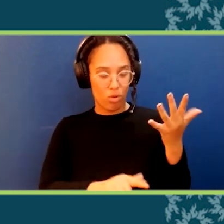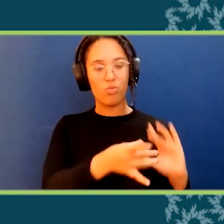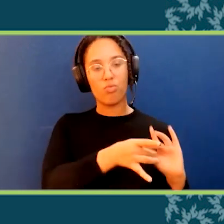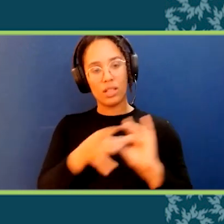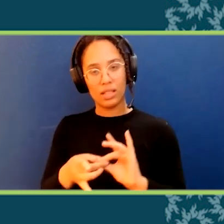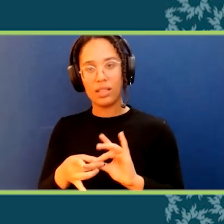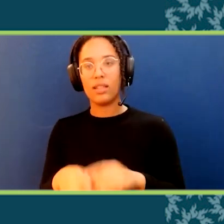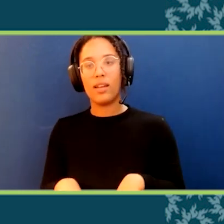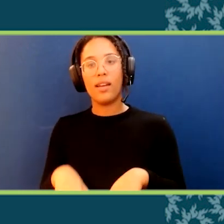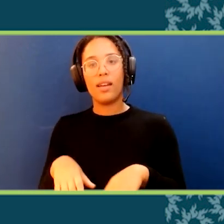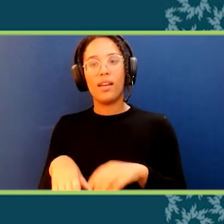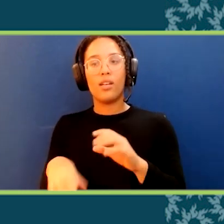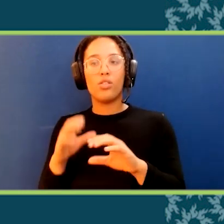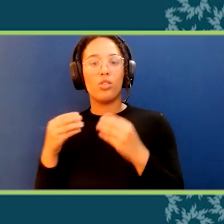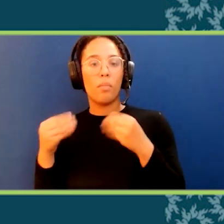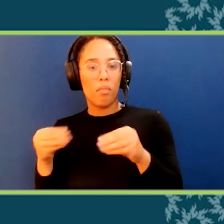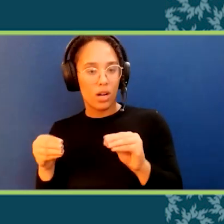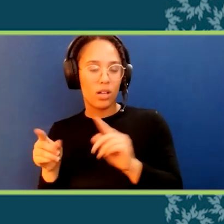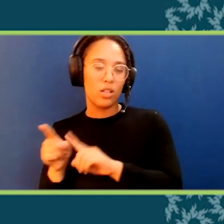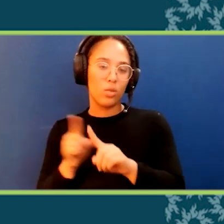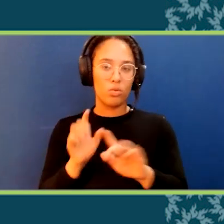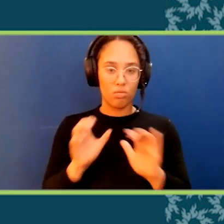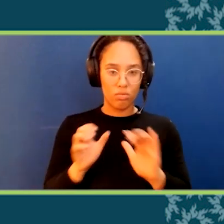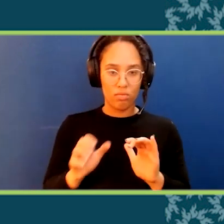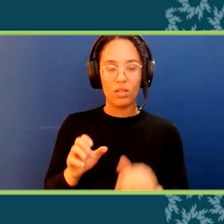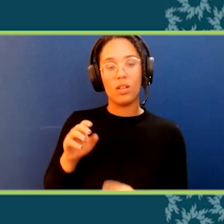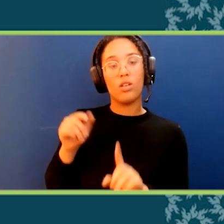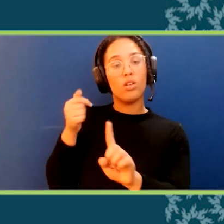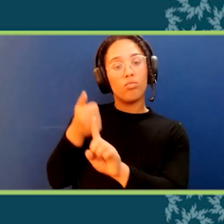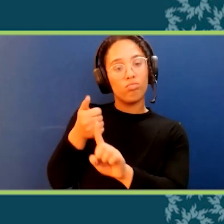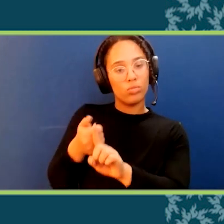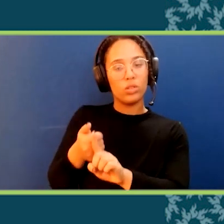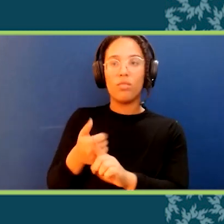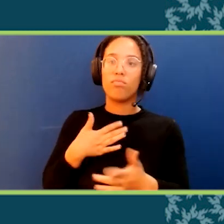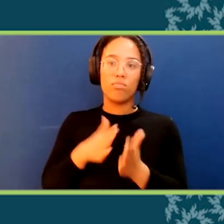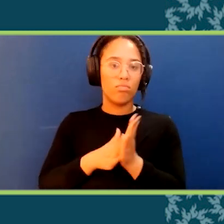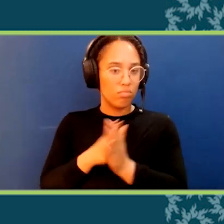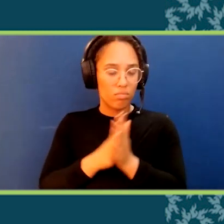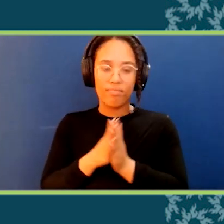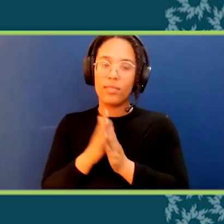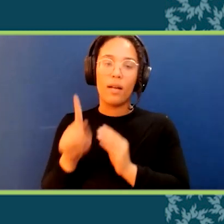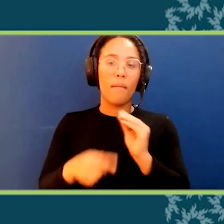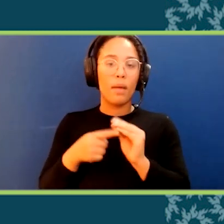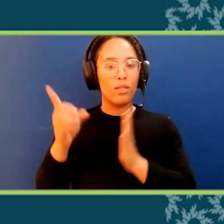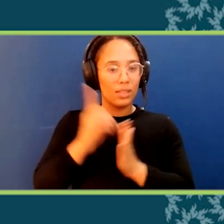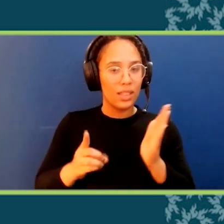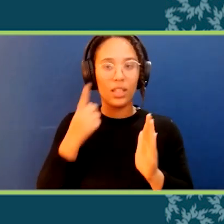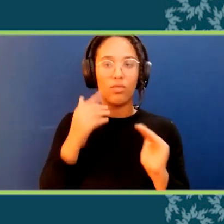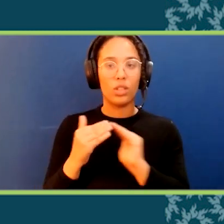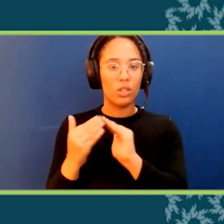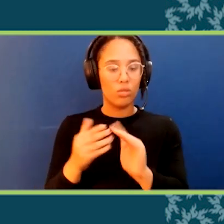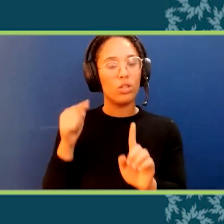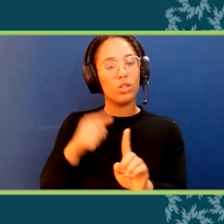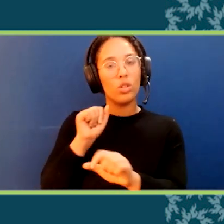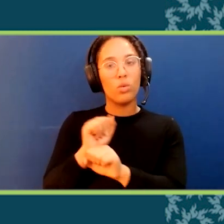Brevity and Wit, Minal is passionate about designing for equity. Her work includes working with NPR's news managers to design